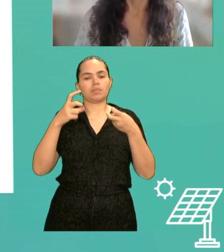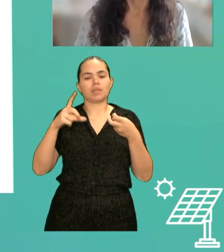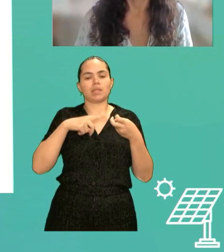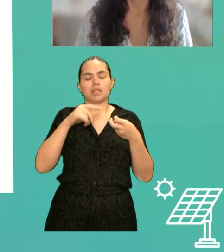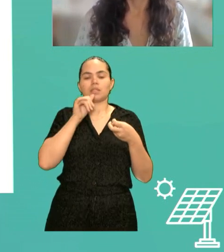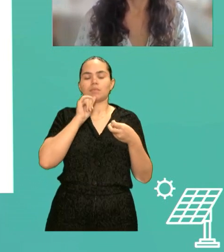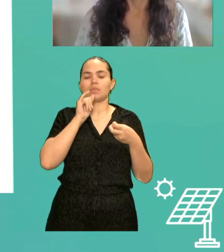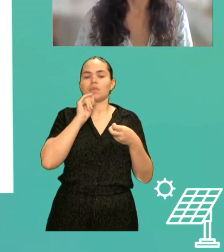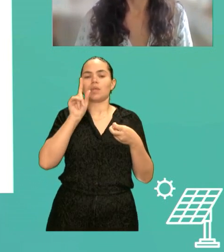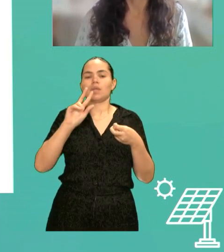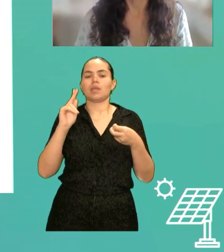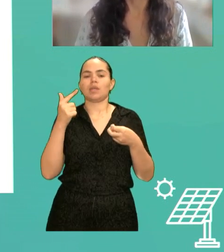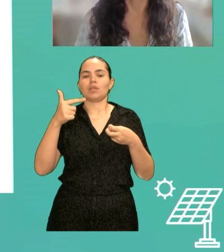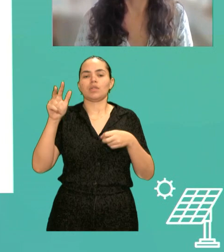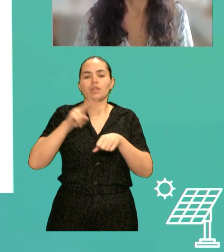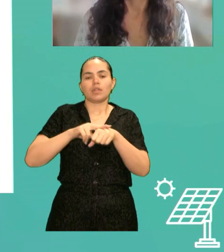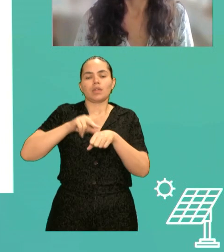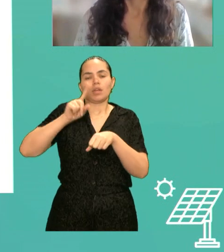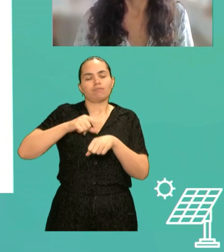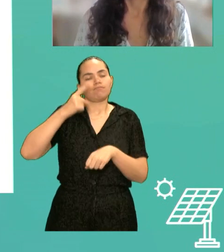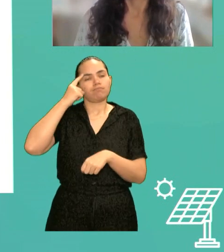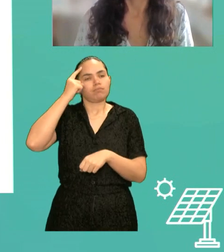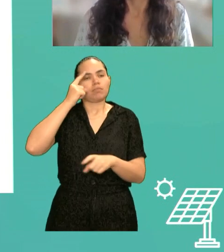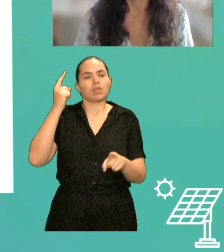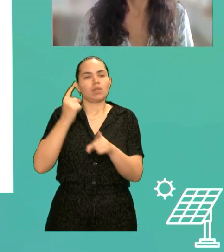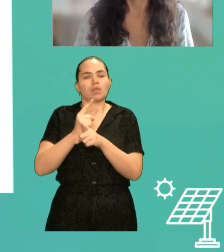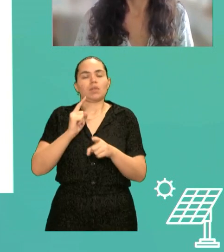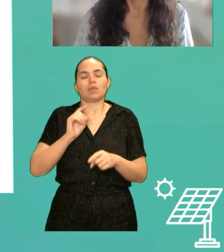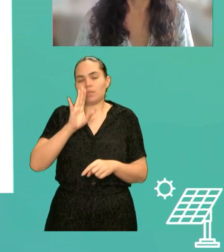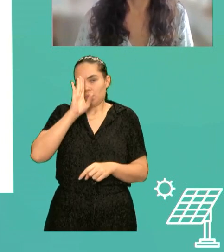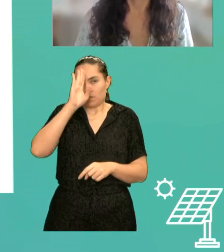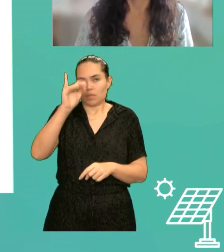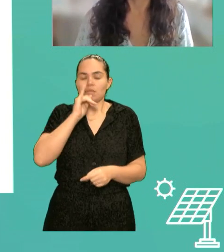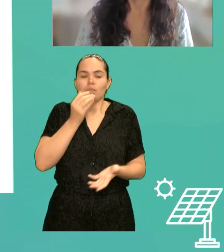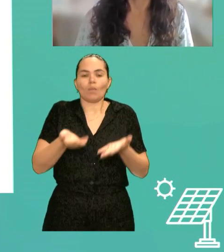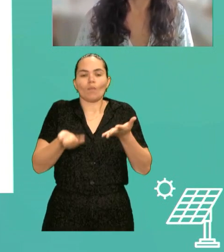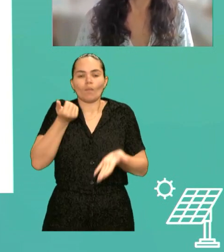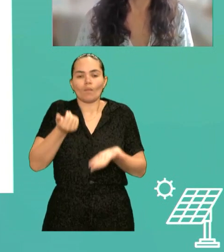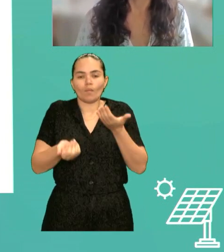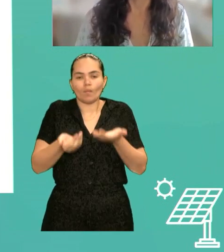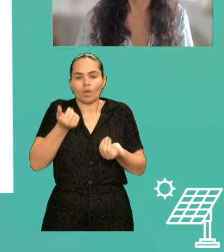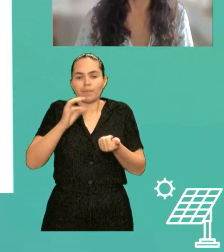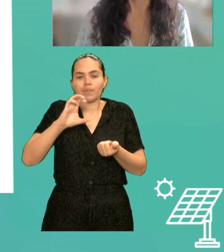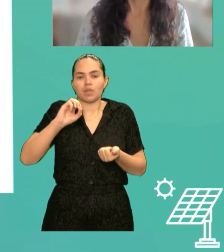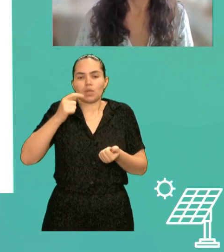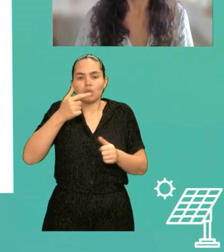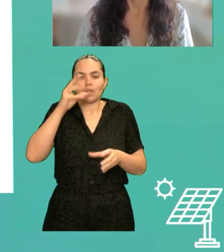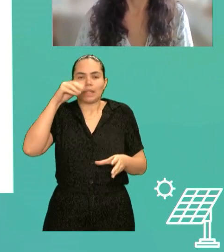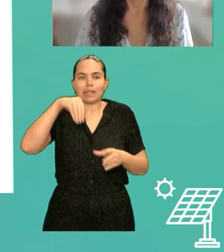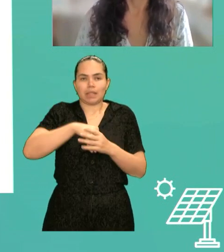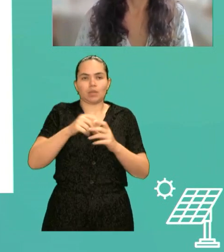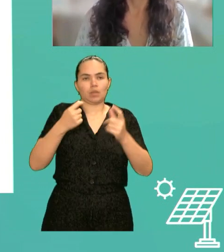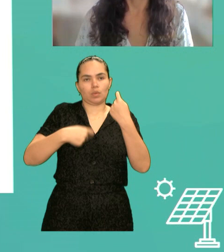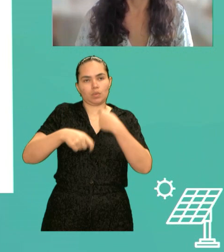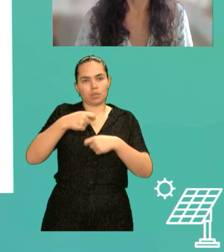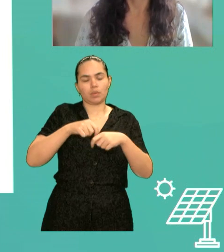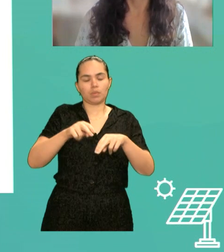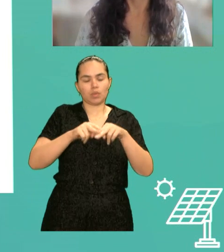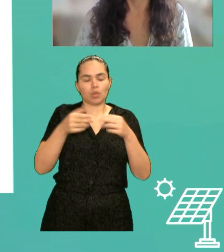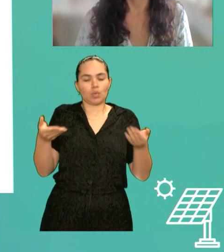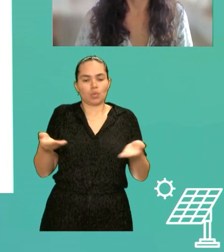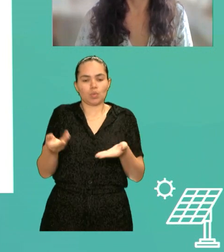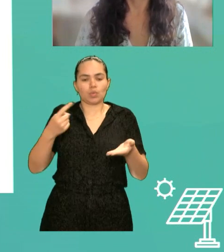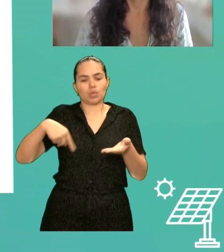the decarbonization of the several sectors within economy. We have a great amount